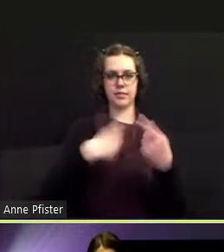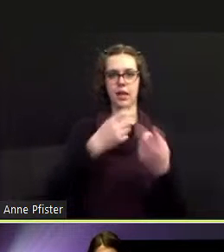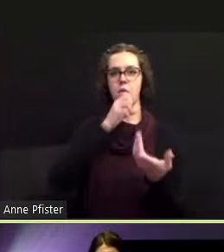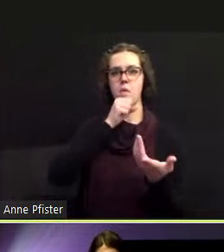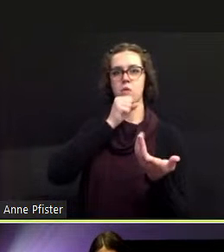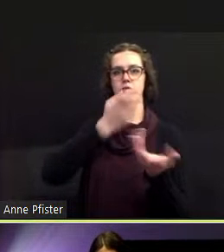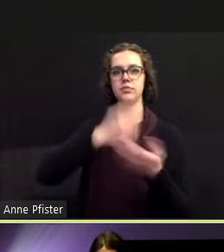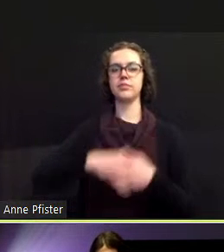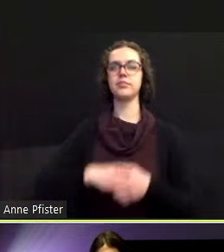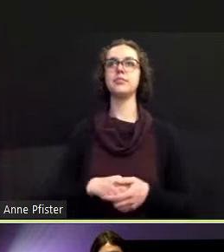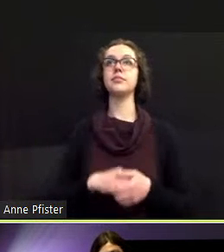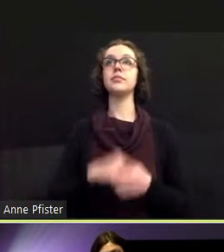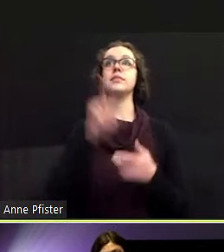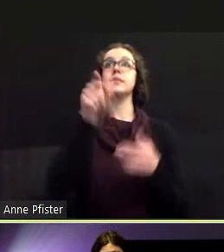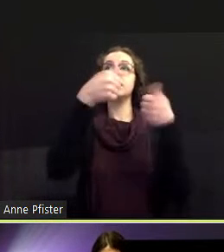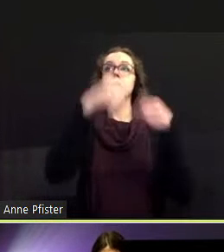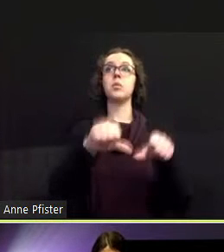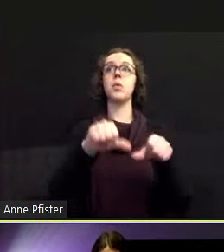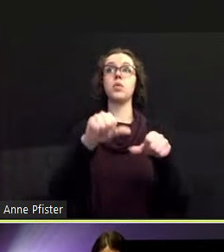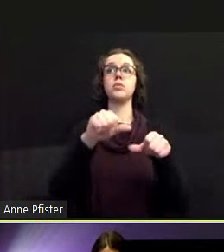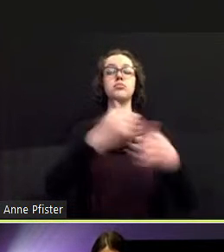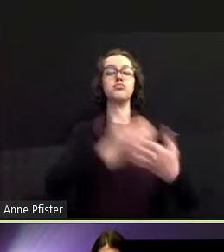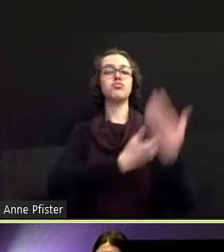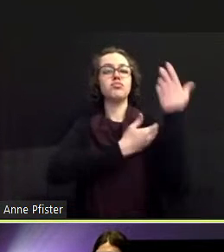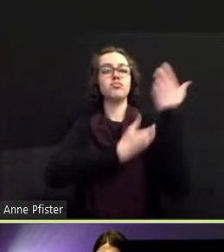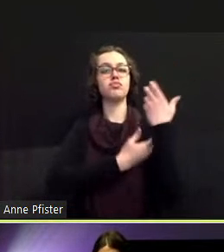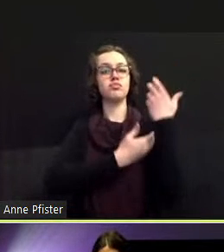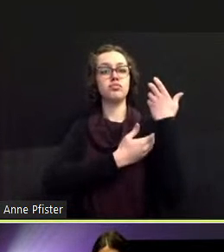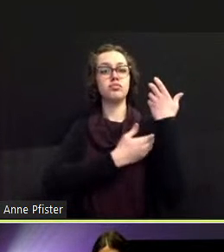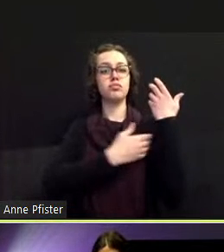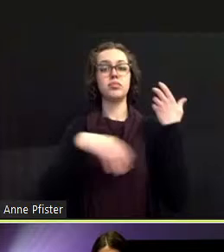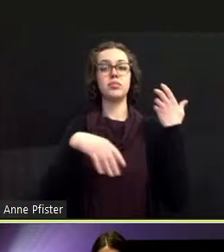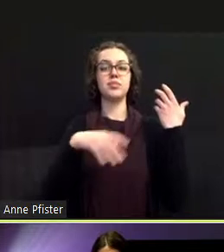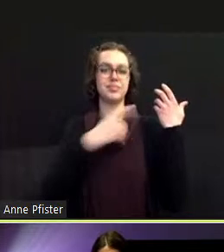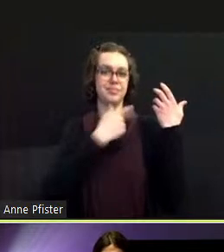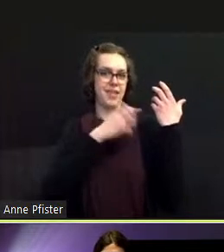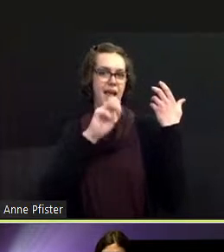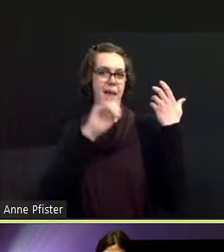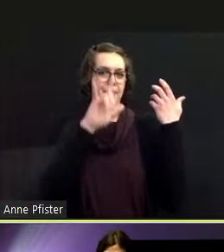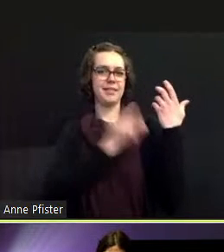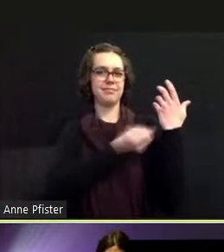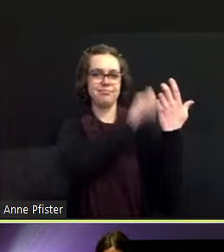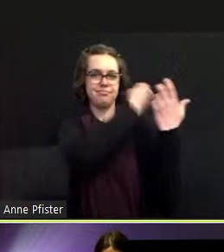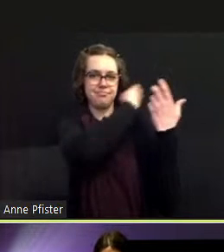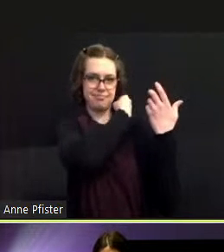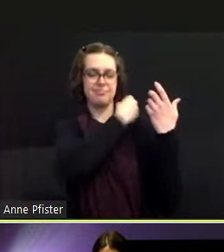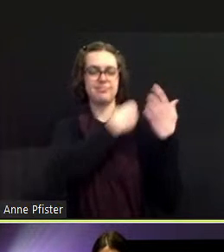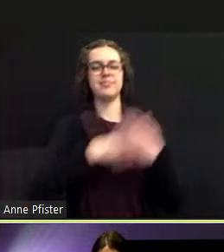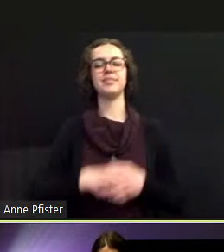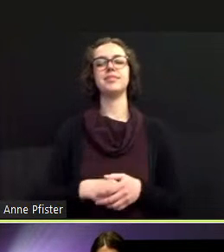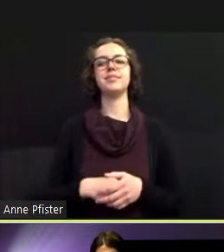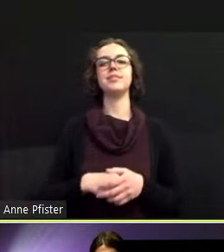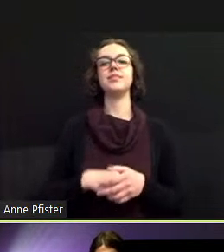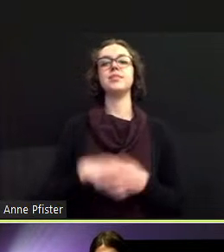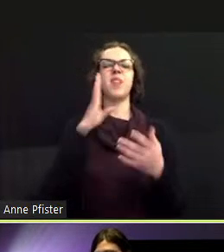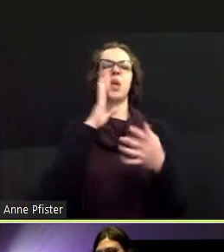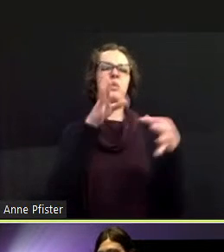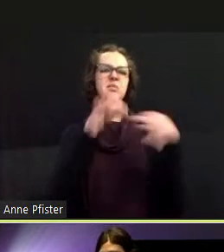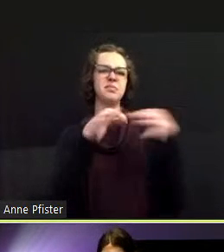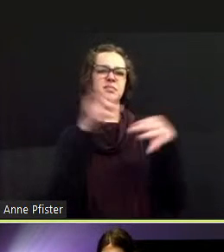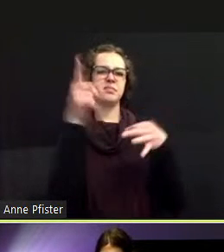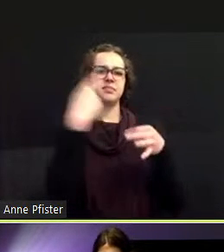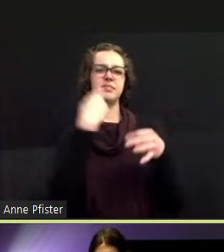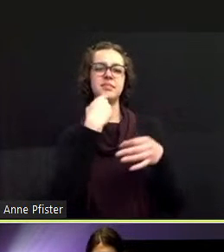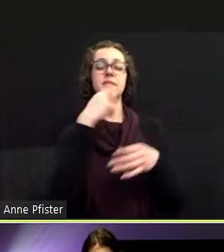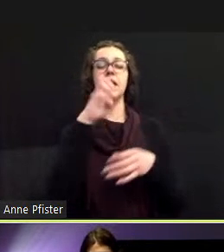Similarly, in this post, featuring an image of Sherry holding Emily with the latter's head buried in her neck, which I'll also paraphrase for time, Sherry describes how when